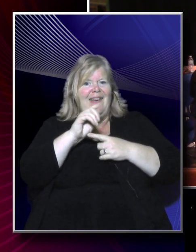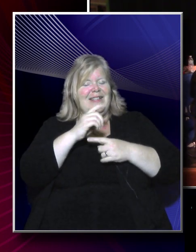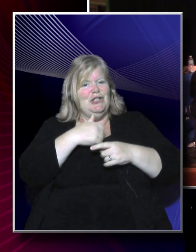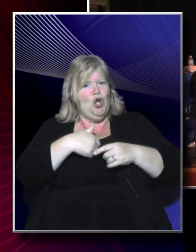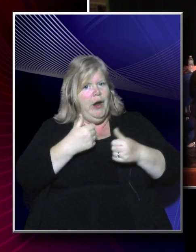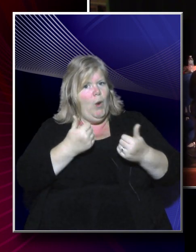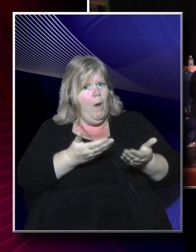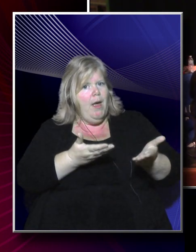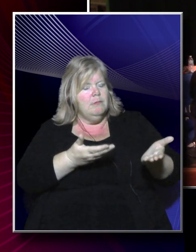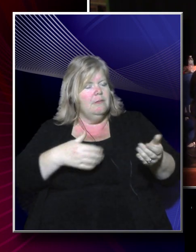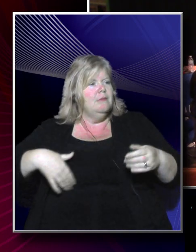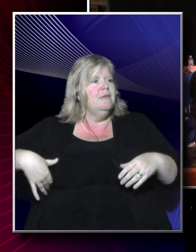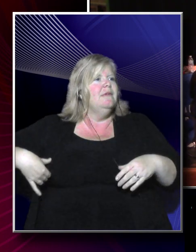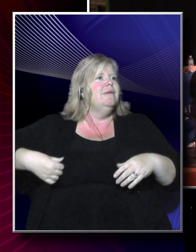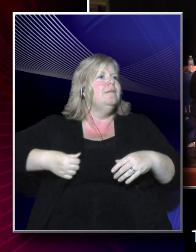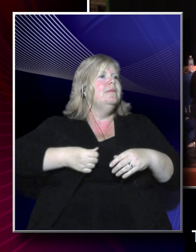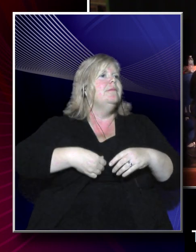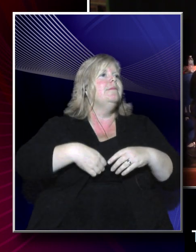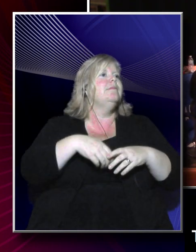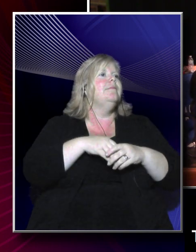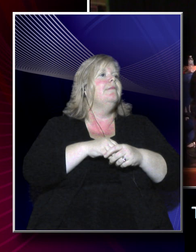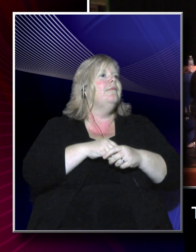So,